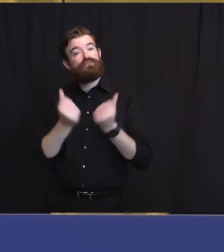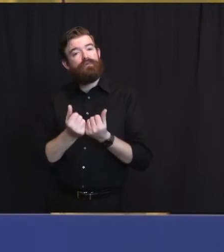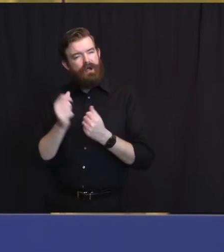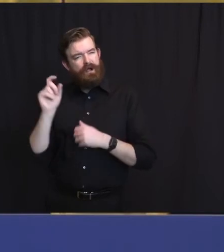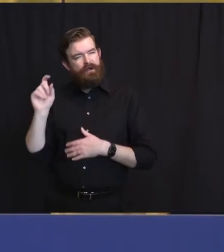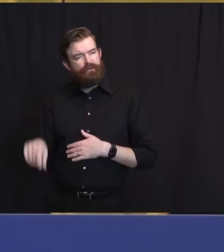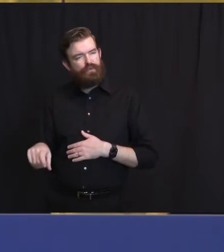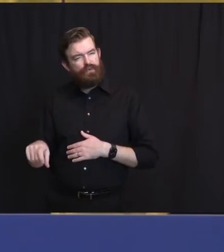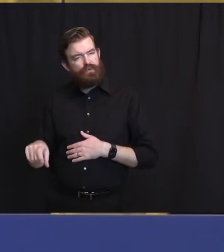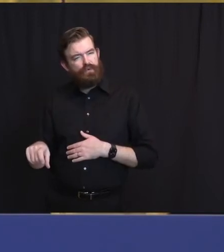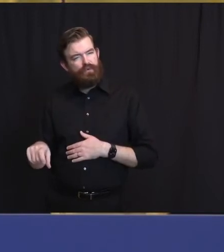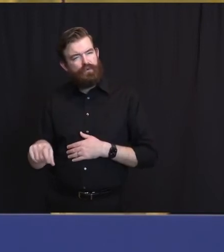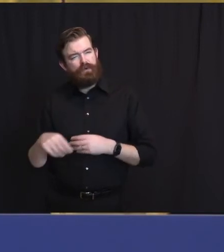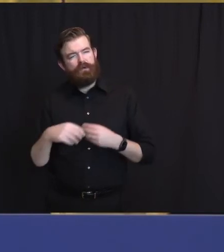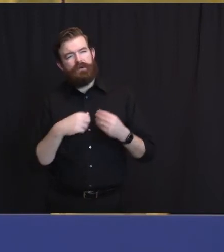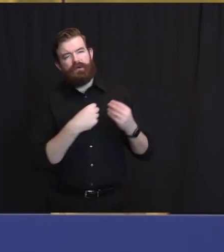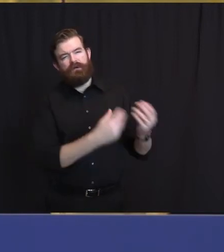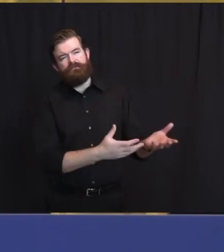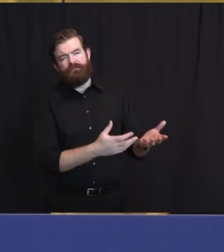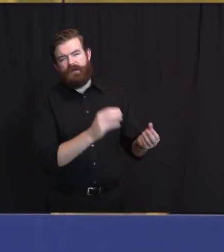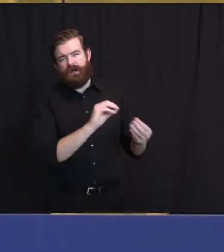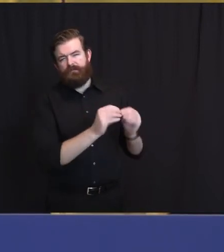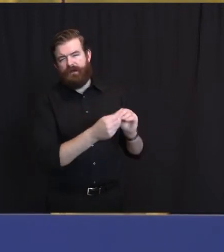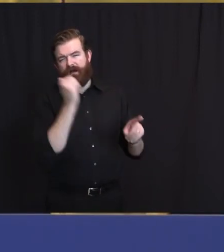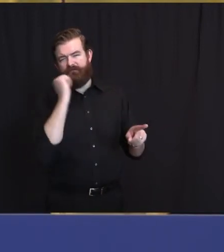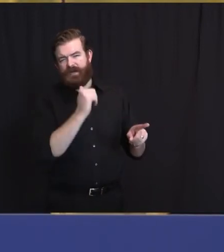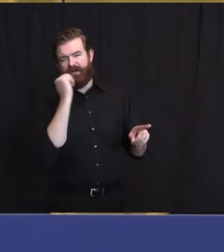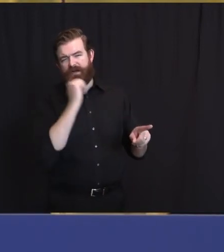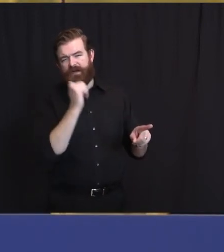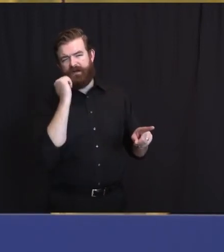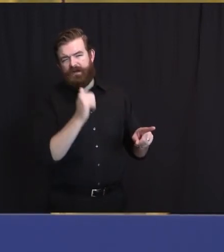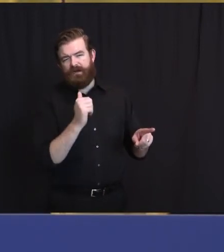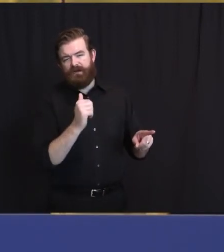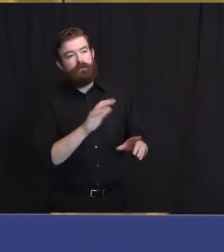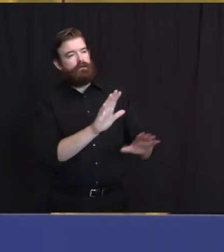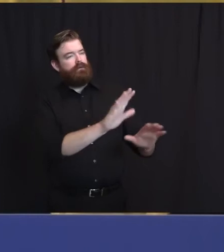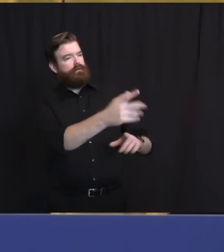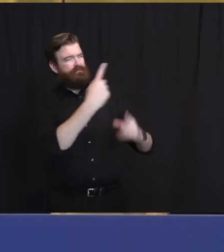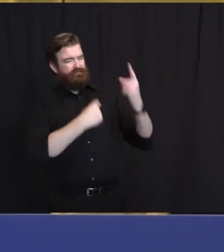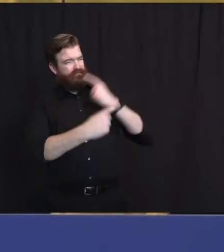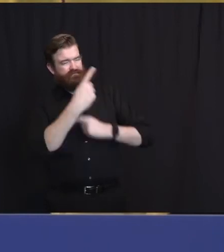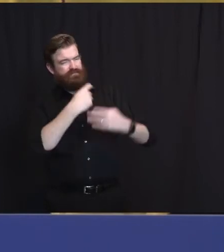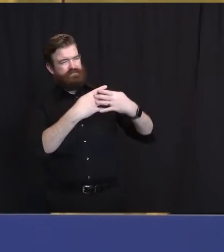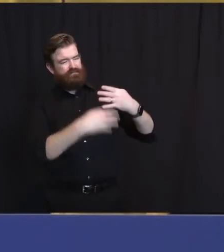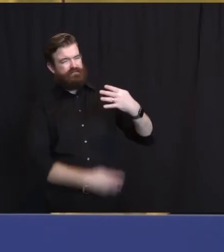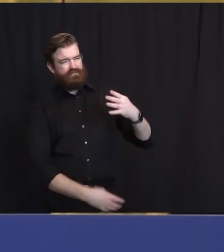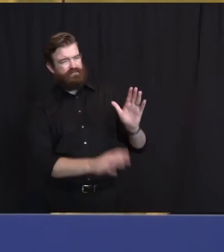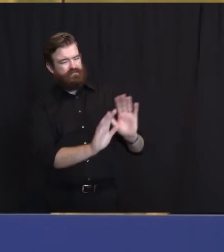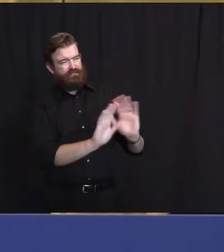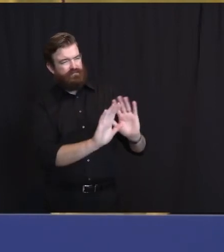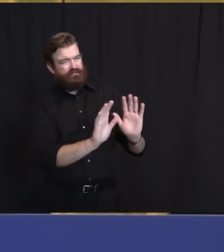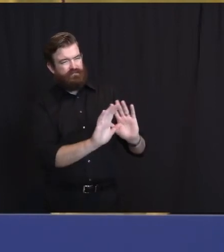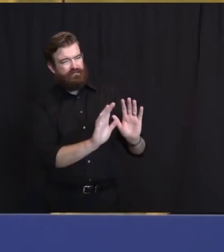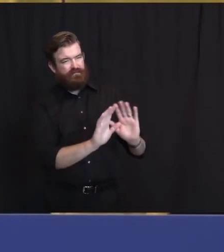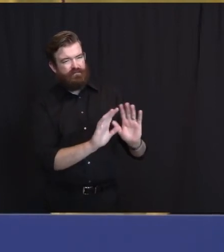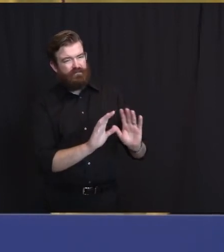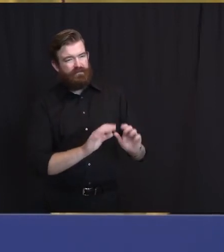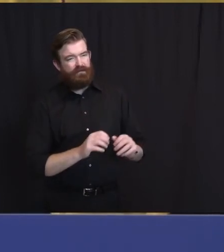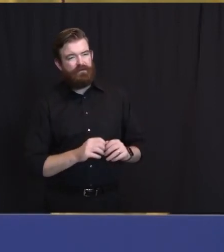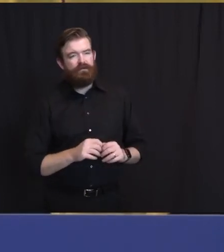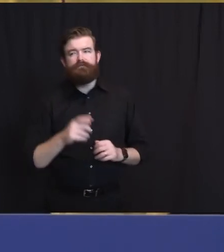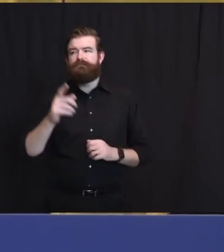outbreaks? Will you sign the legislation that was passed? How about one more? When can we see that on the dashboard? Just one last thing. Why the hesitation